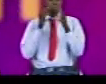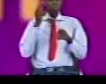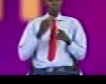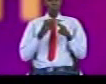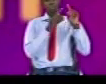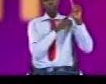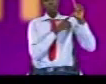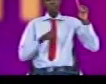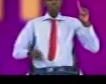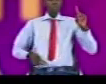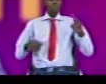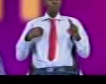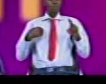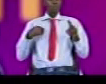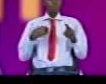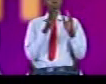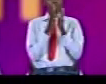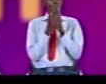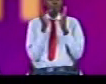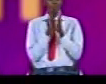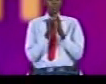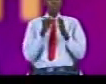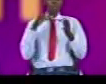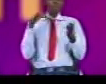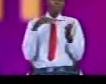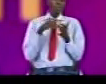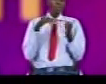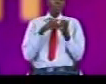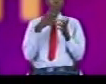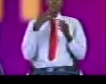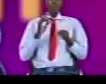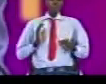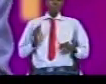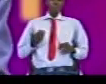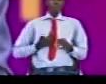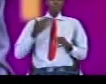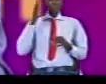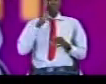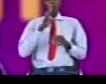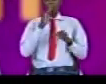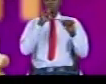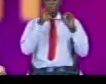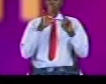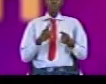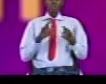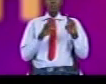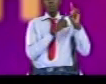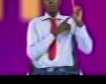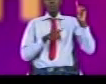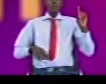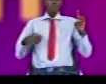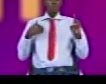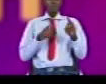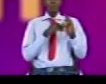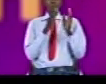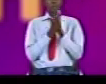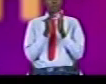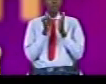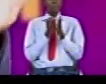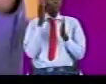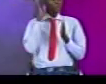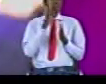pray that millions of souls will be blessed. Lord, we pray there shall be a time when,